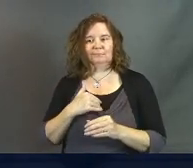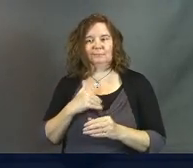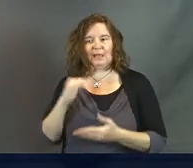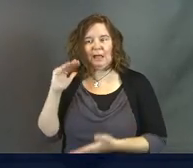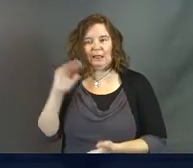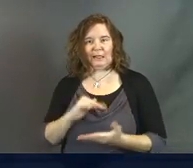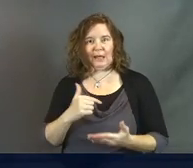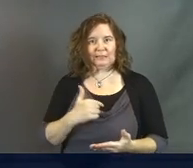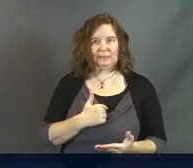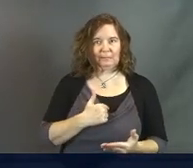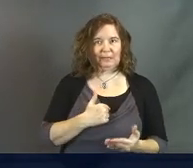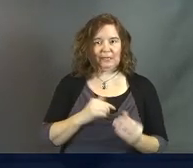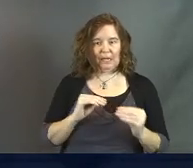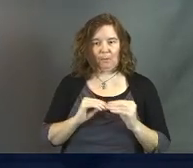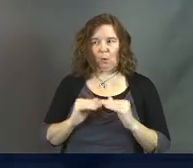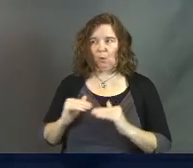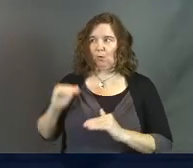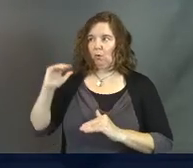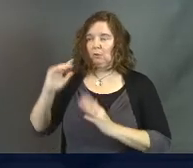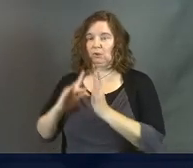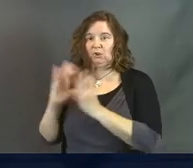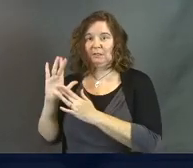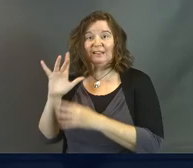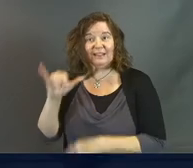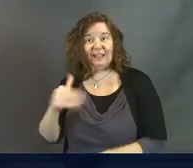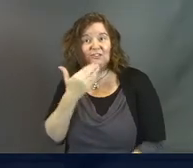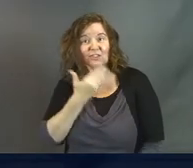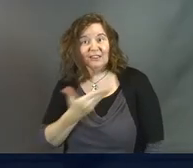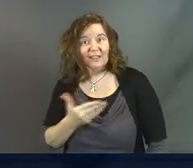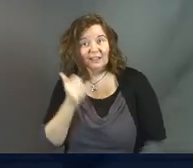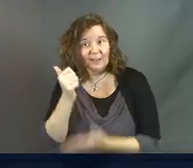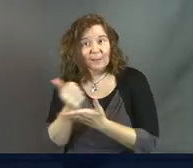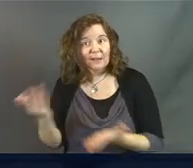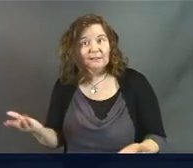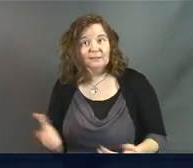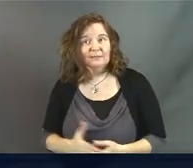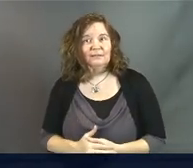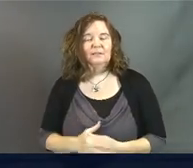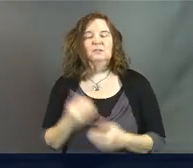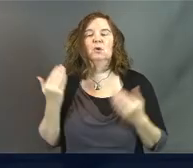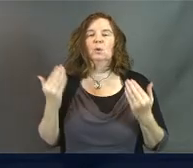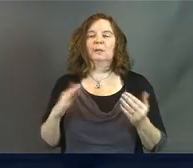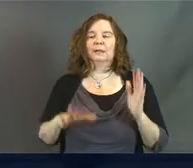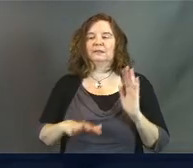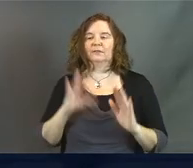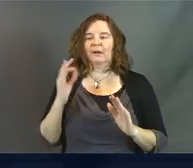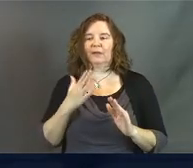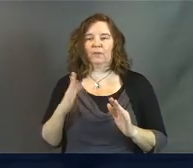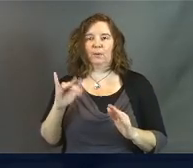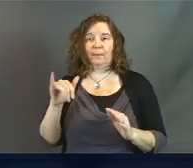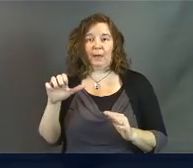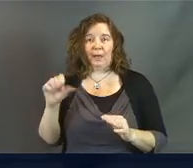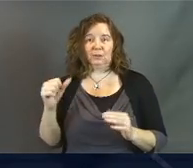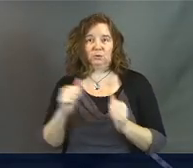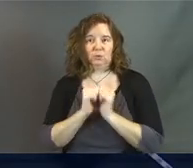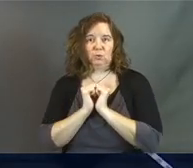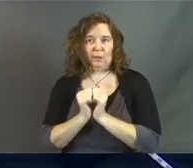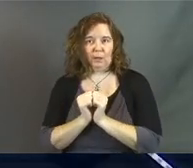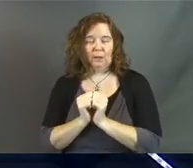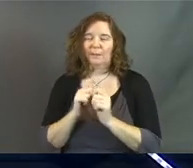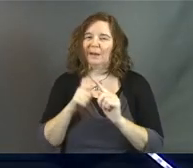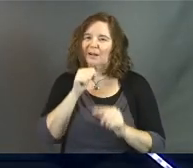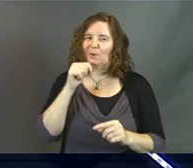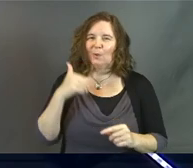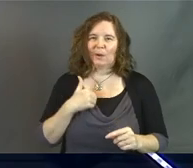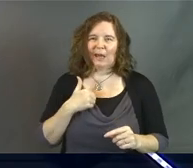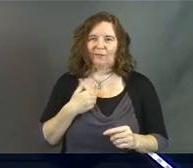me and more like Jesus, then that's a good thing. Amen? Amen. And so let's find those biases together. But I